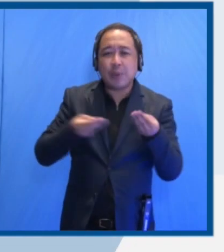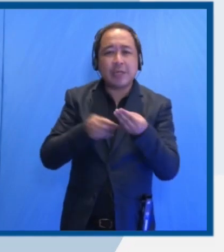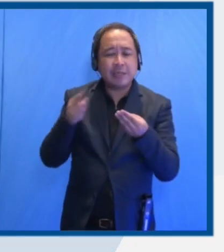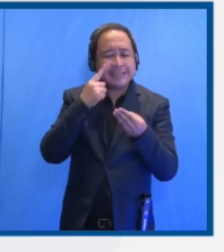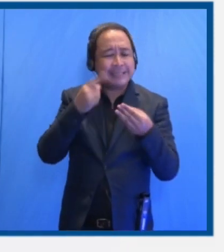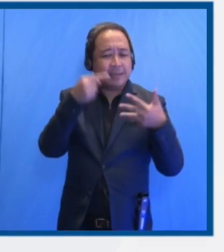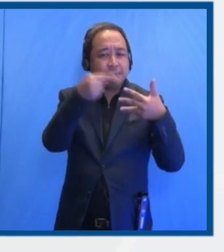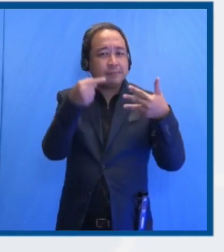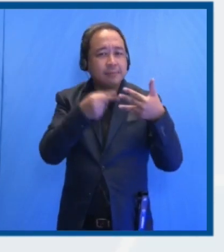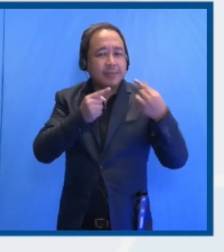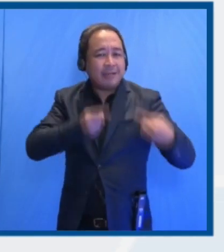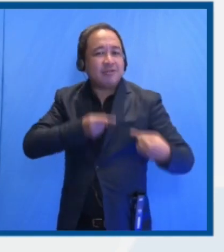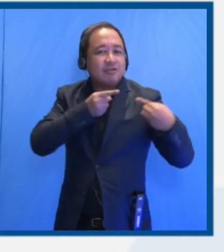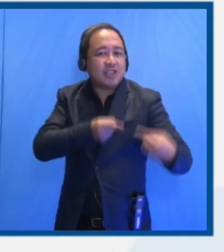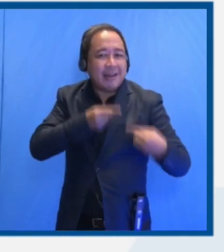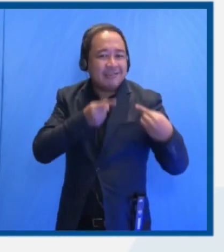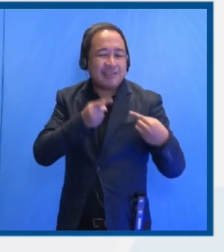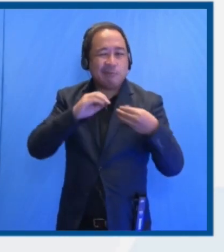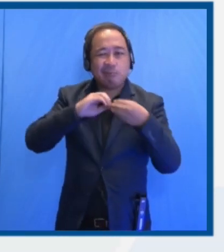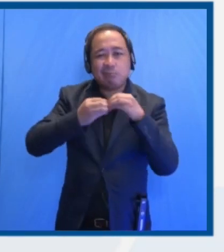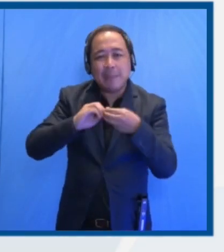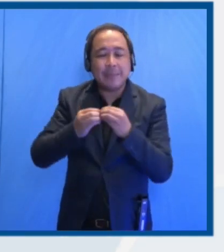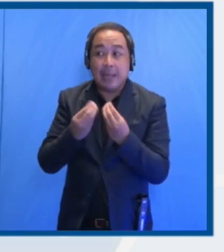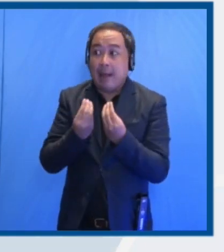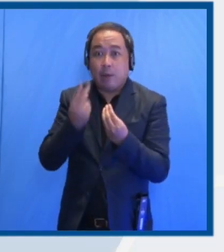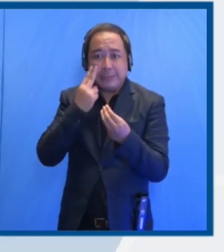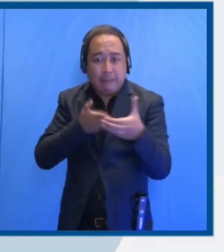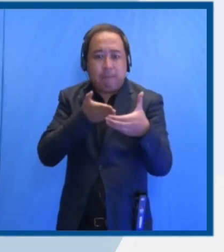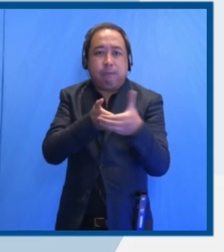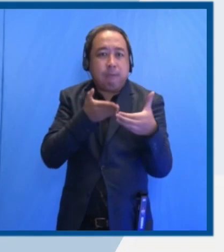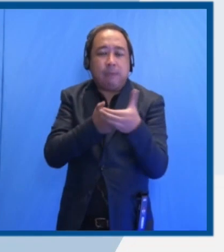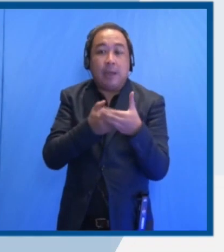do experience and how we can actually overcome those barriers.